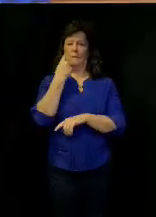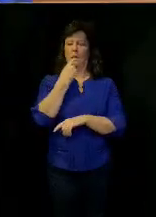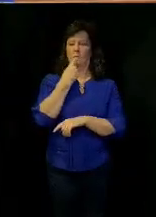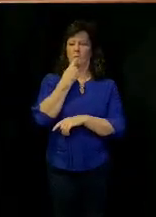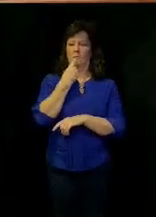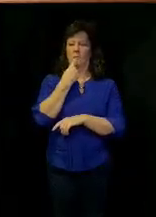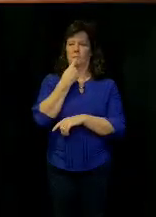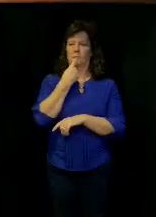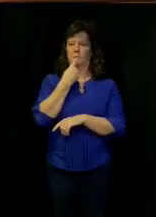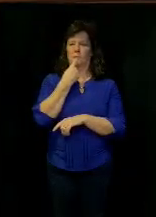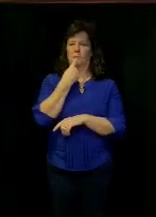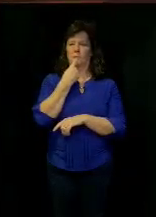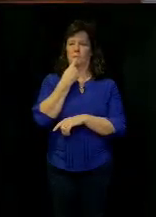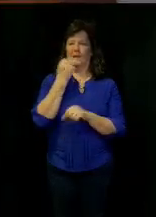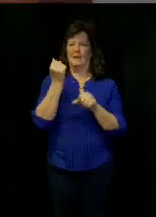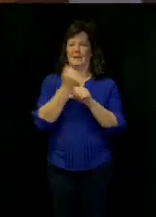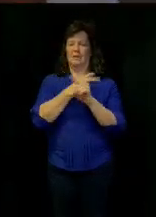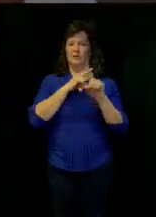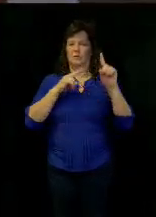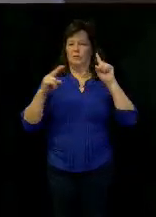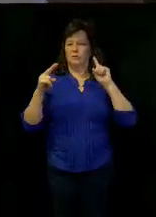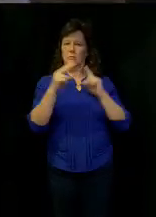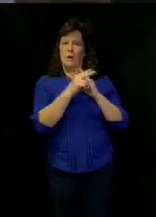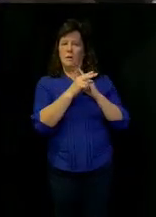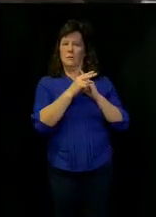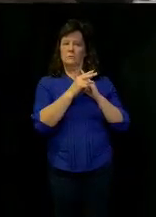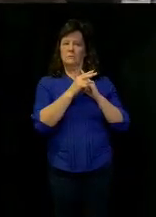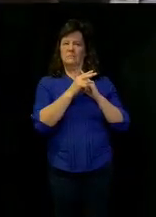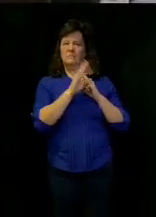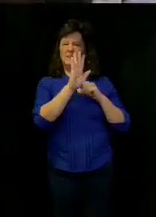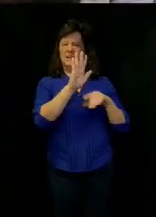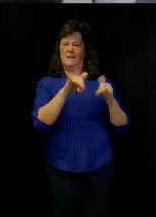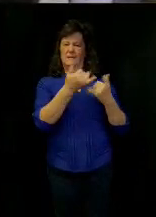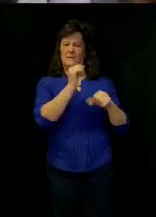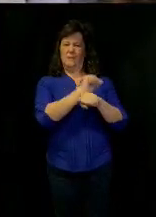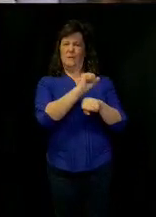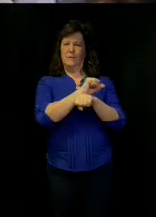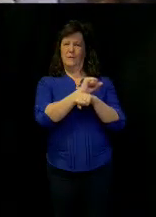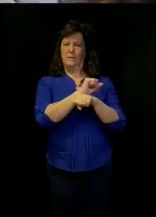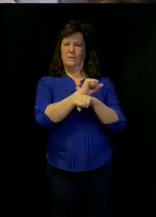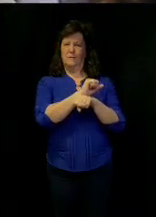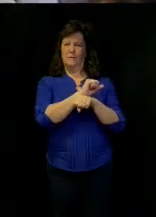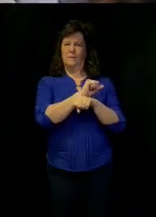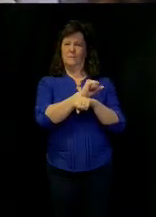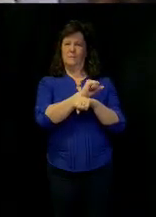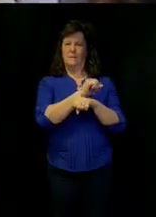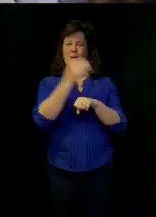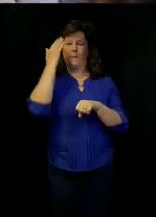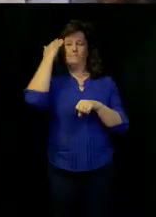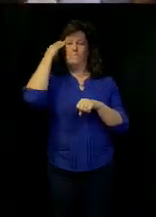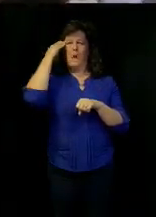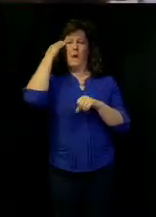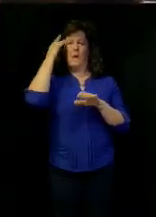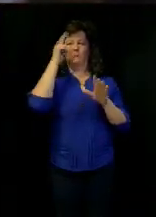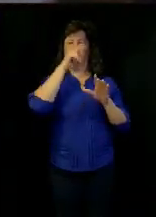to come get you distracted this morning, trying to get you to check out to Applebee's already.